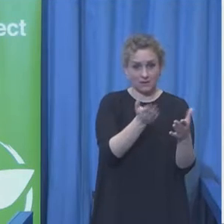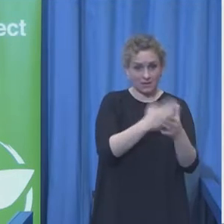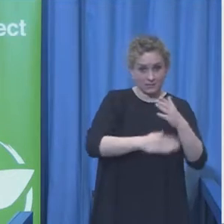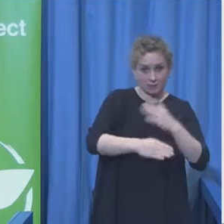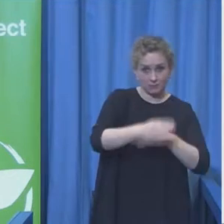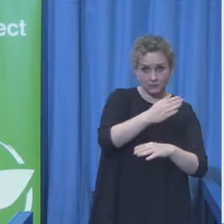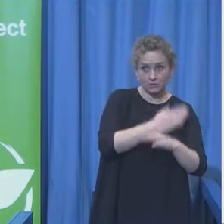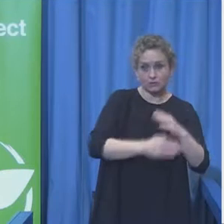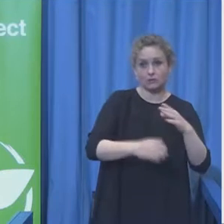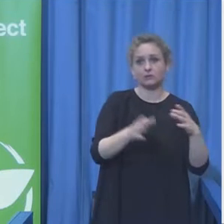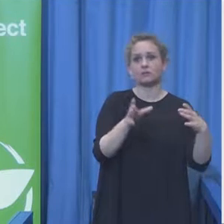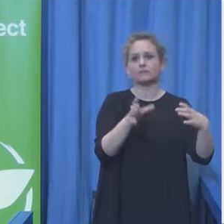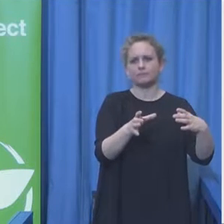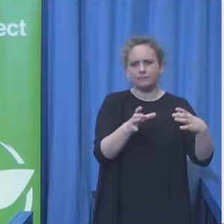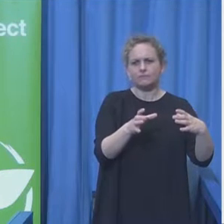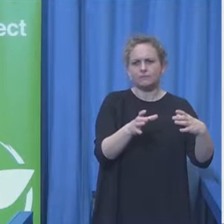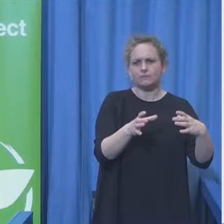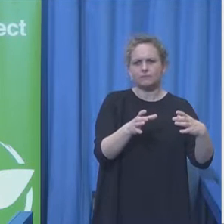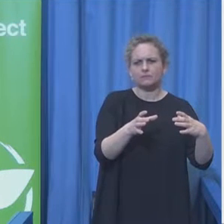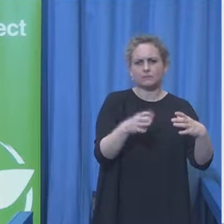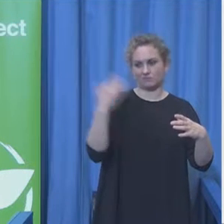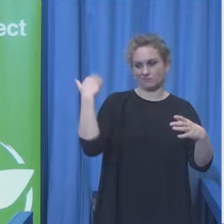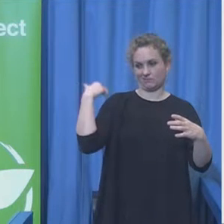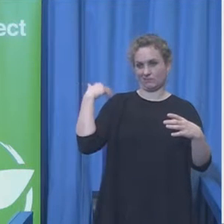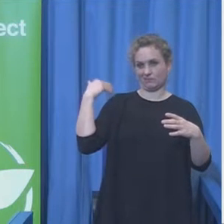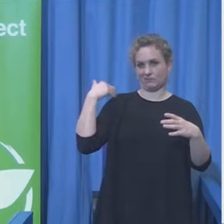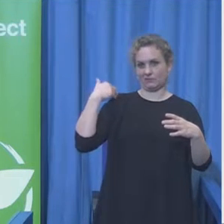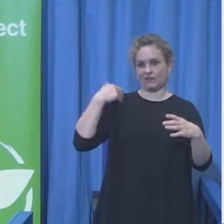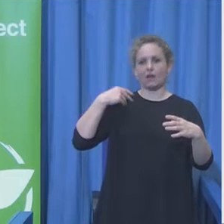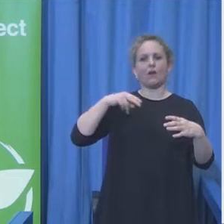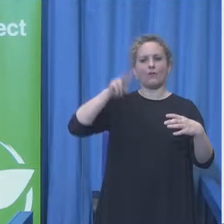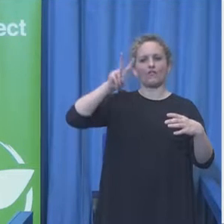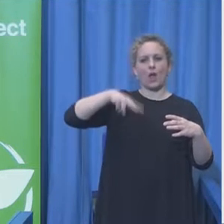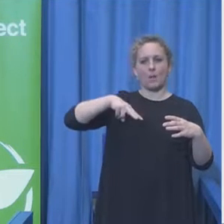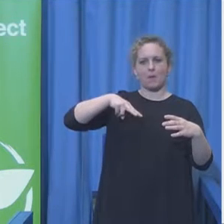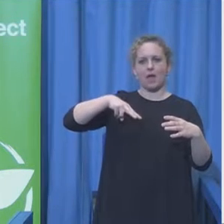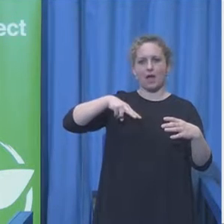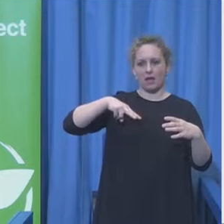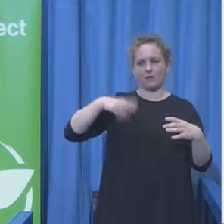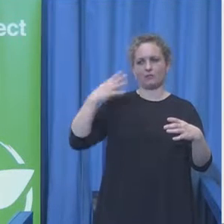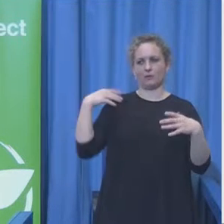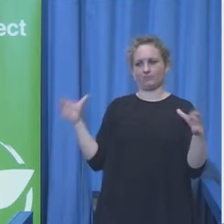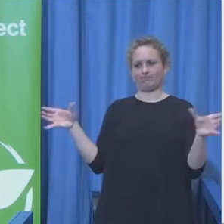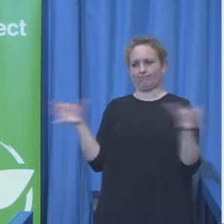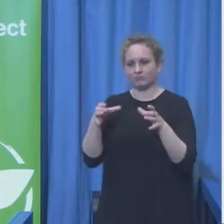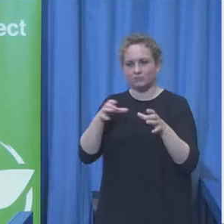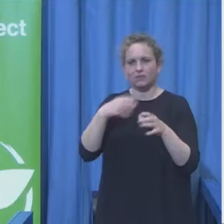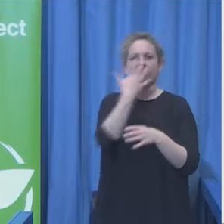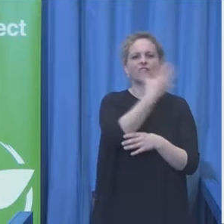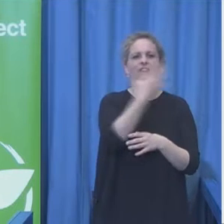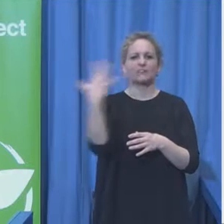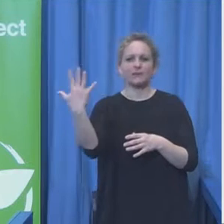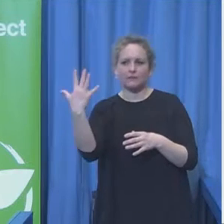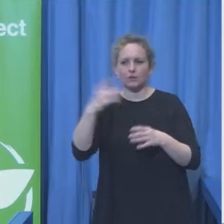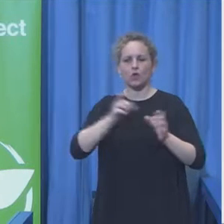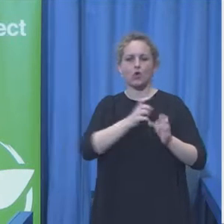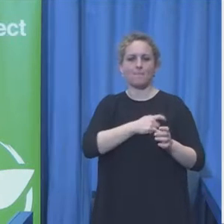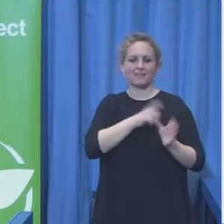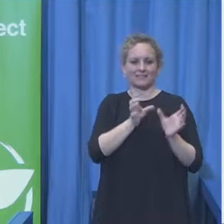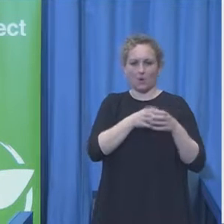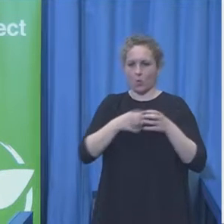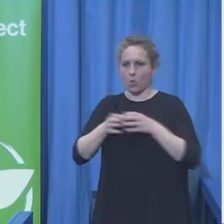February, we had the 55th Commission for Social Development, and in it there was a high-level panel